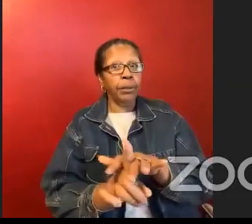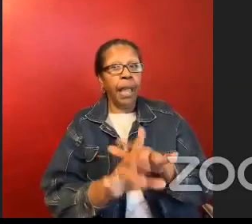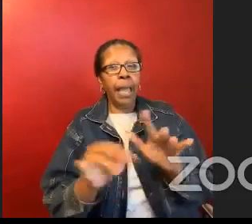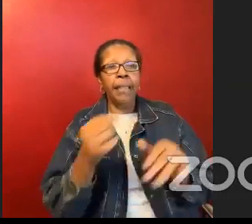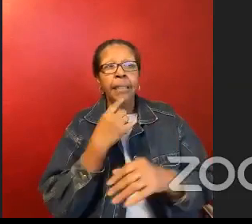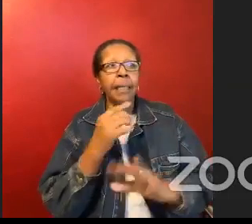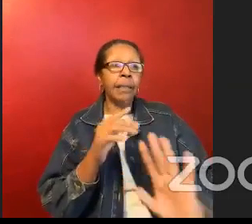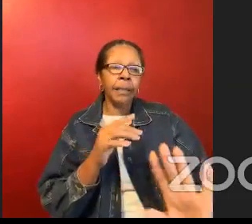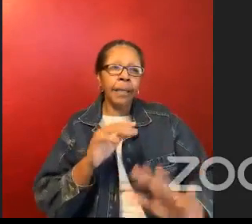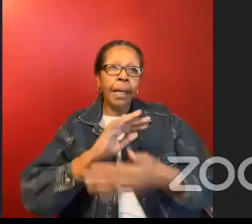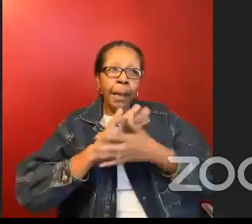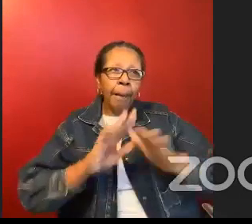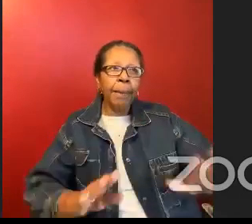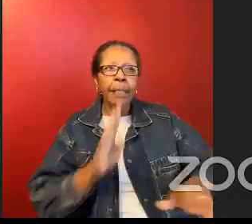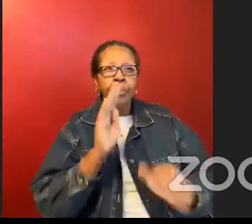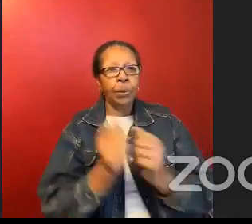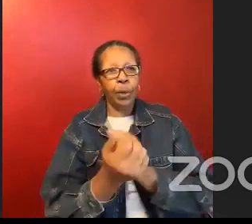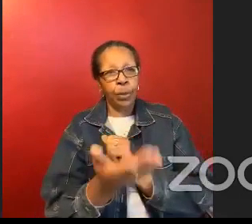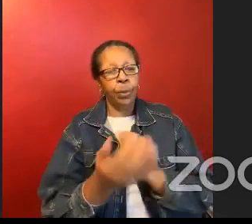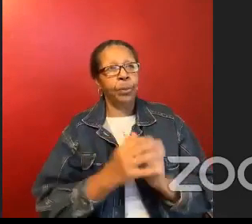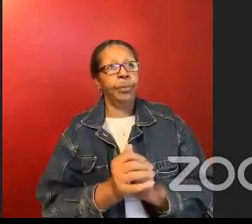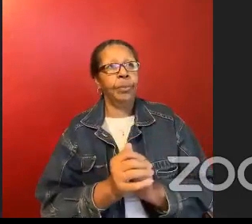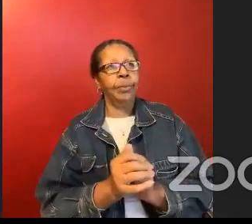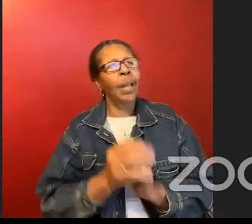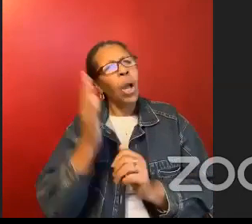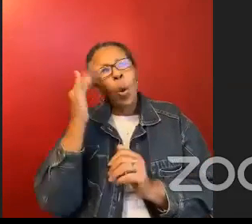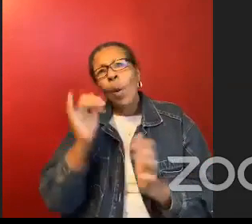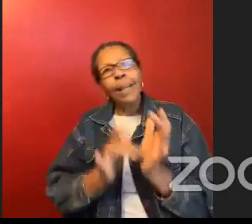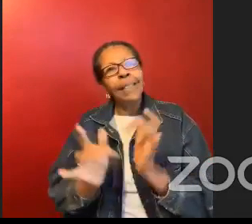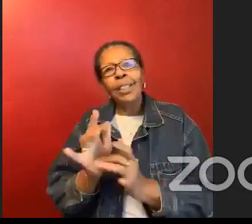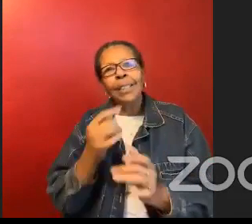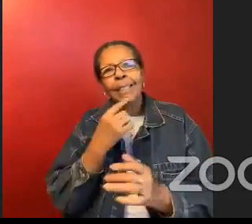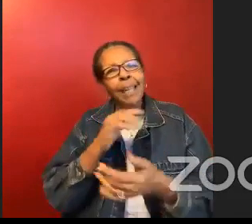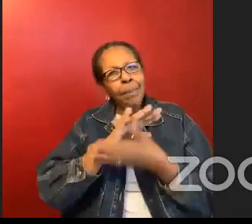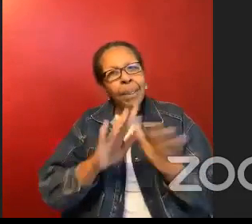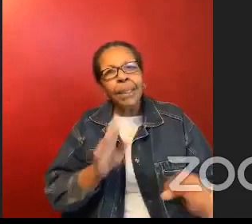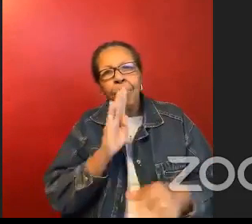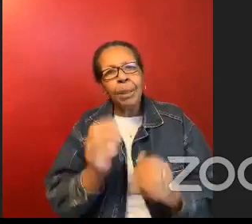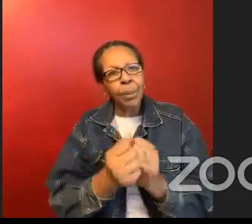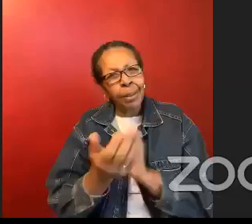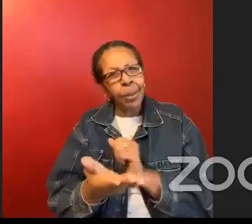peace be with you. Why does Jesus say, peace be with you?